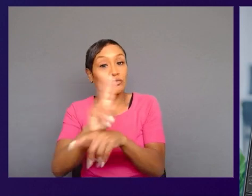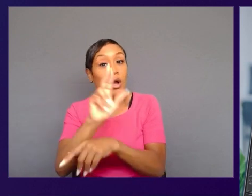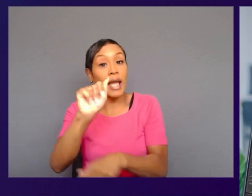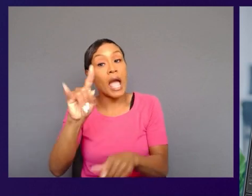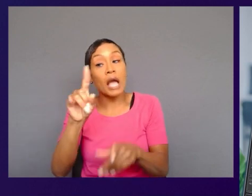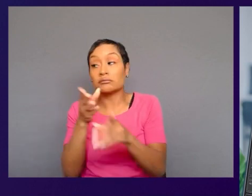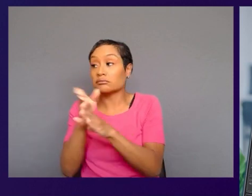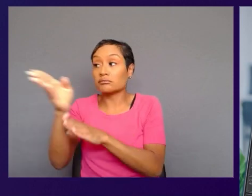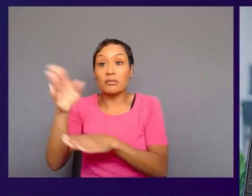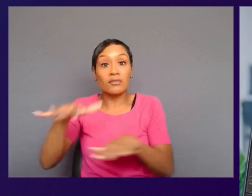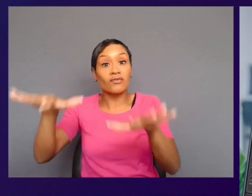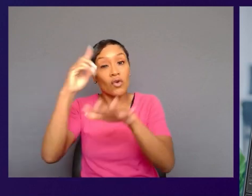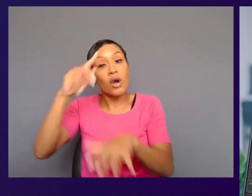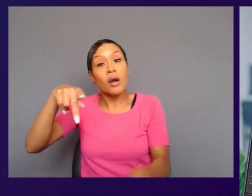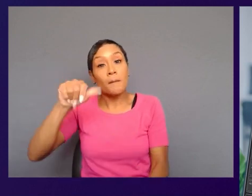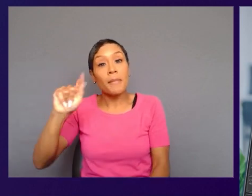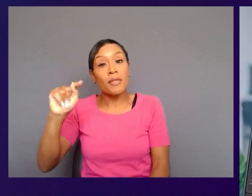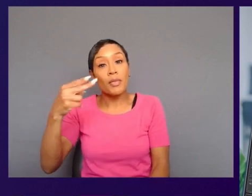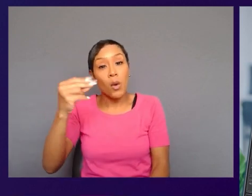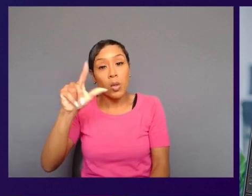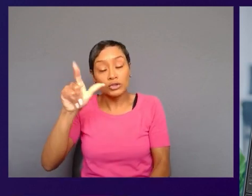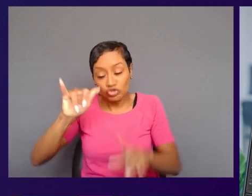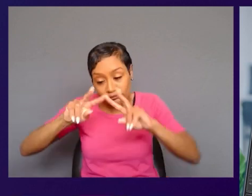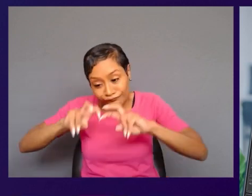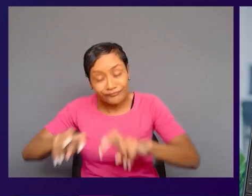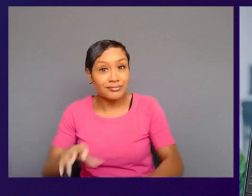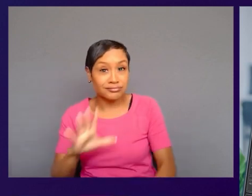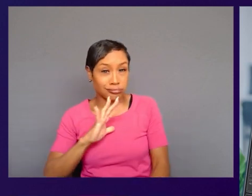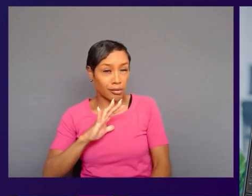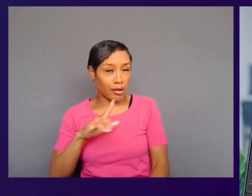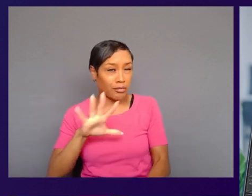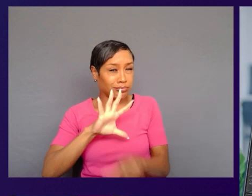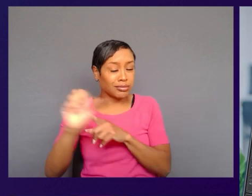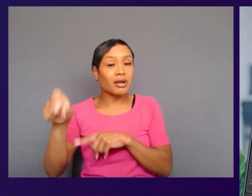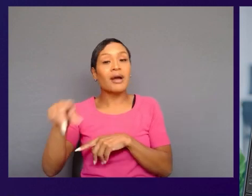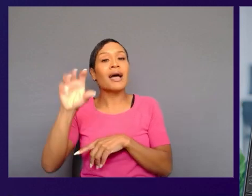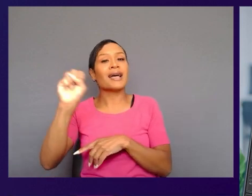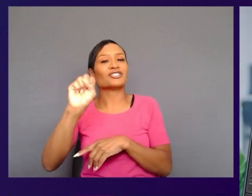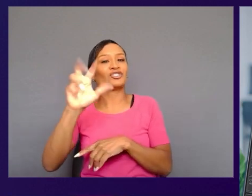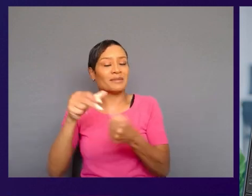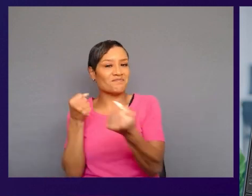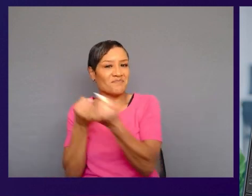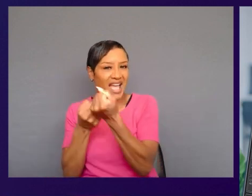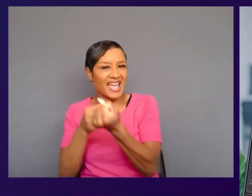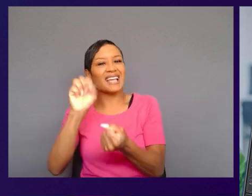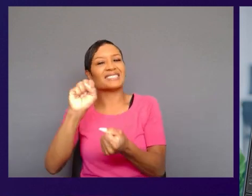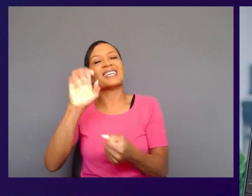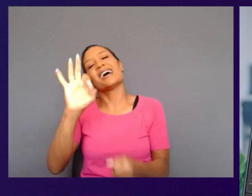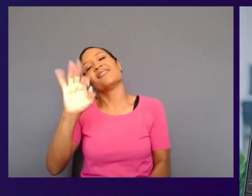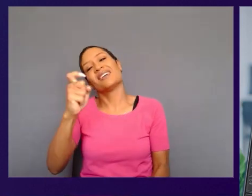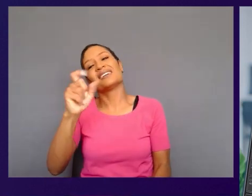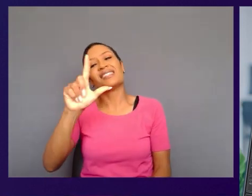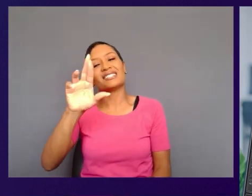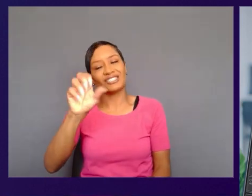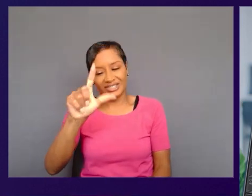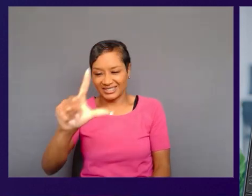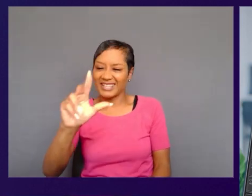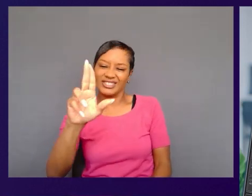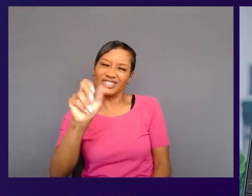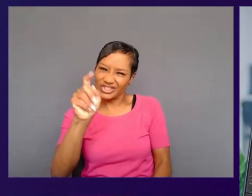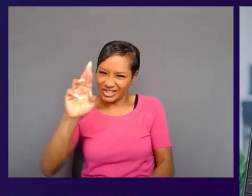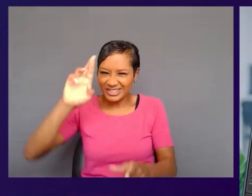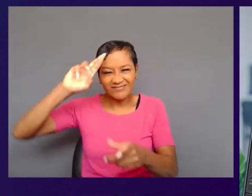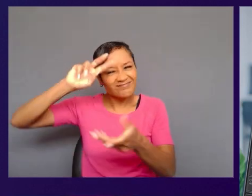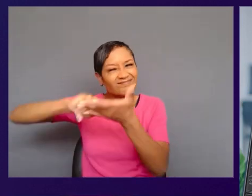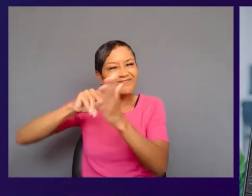of pathology. So anyway, they are using an S3-backed FSx for Lustre file system for their training to simply